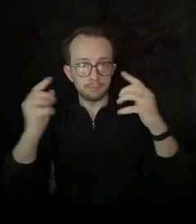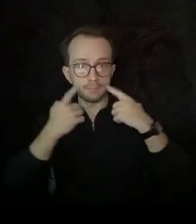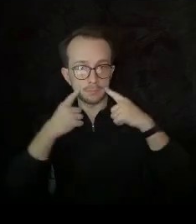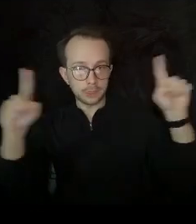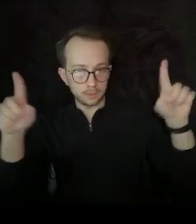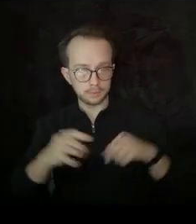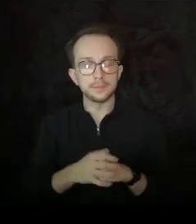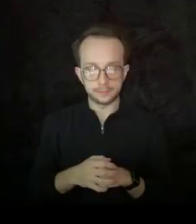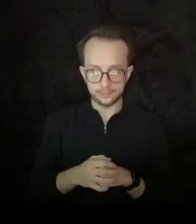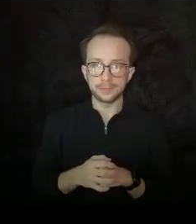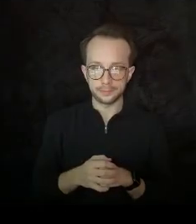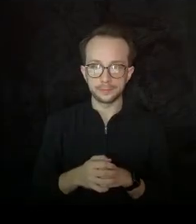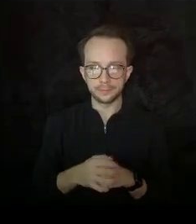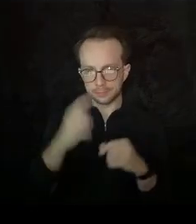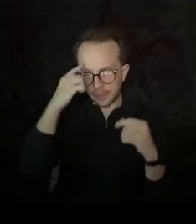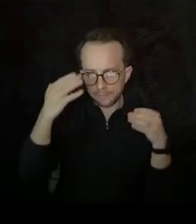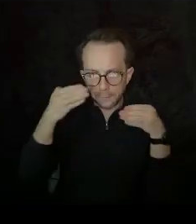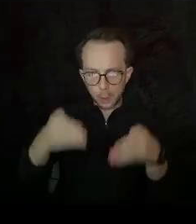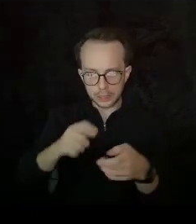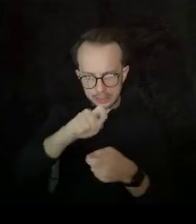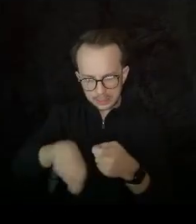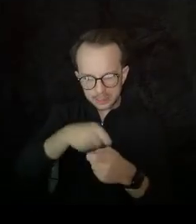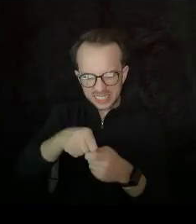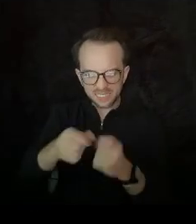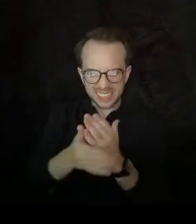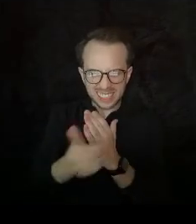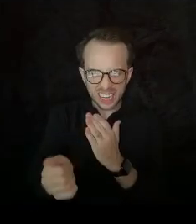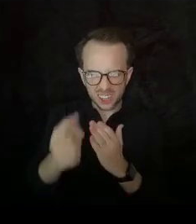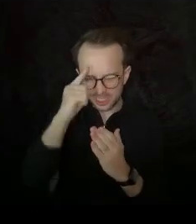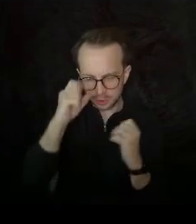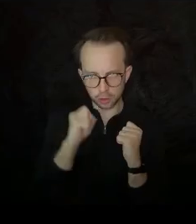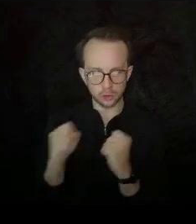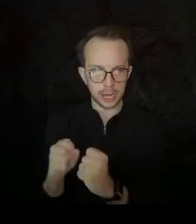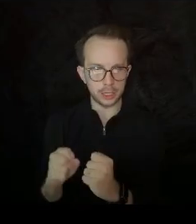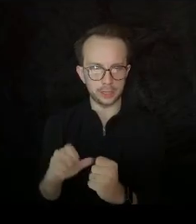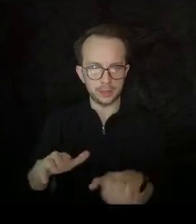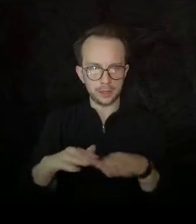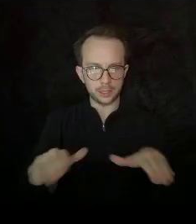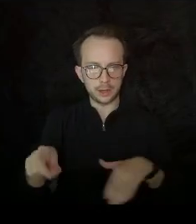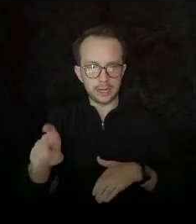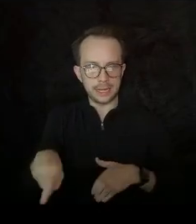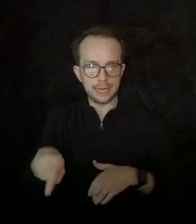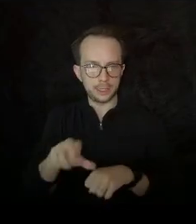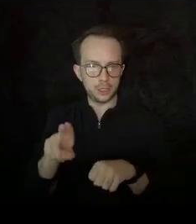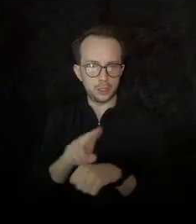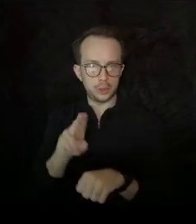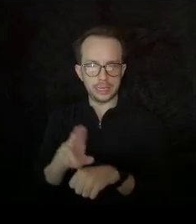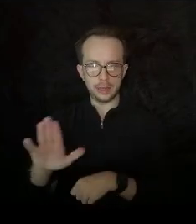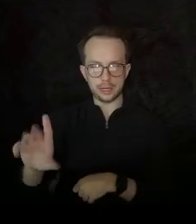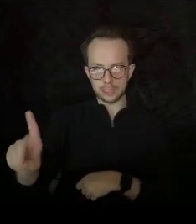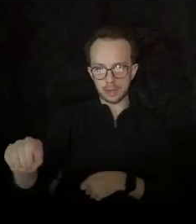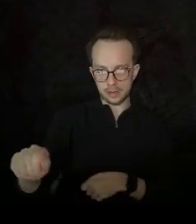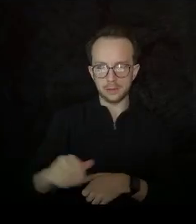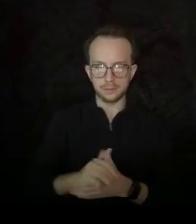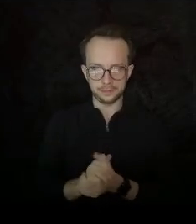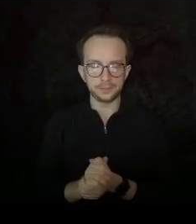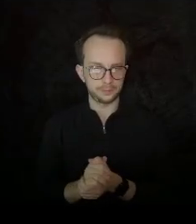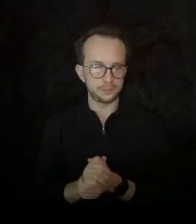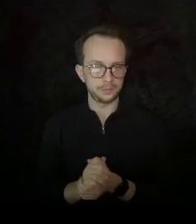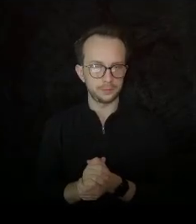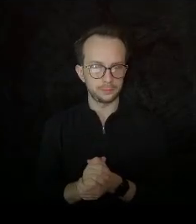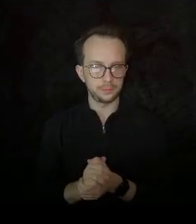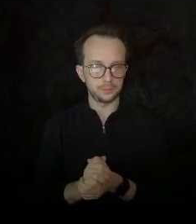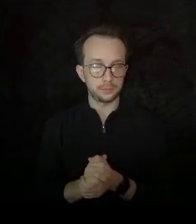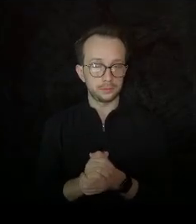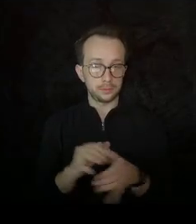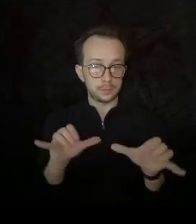on specific skills or strategies that the child needs based on their disability. Measurable annual